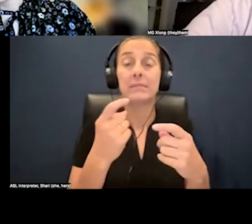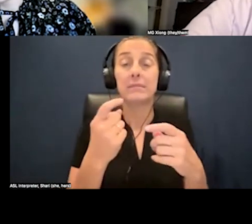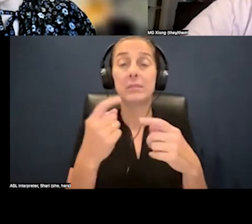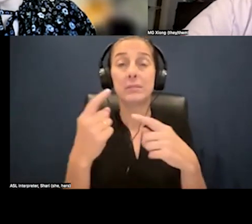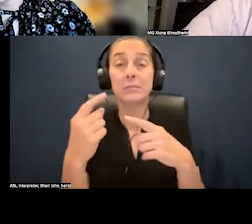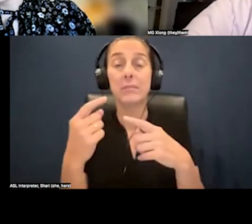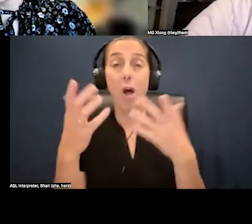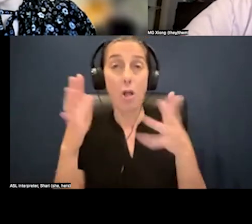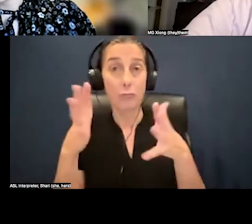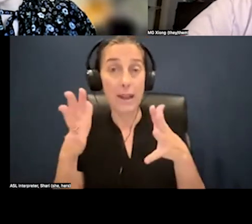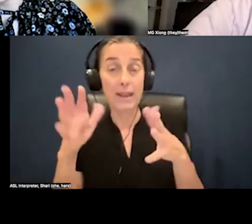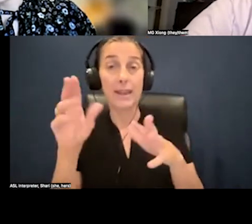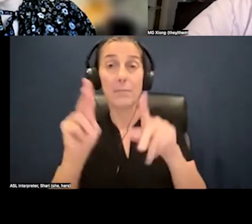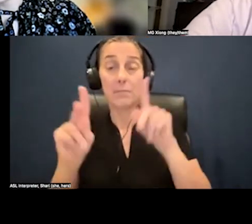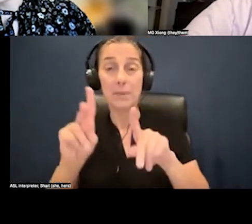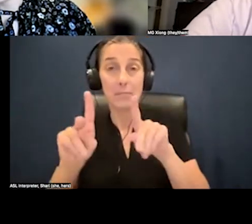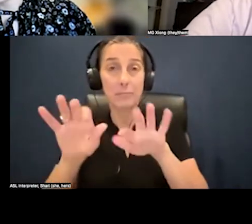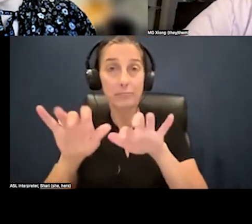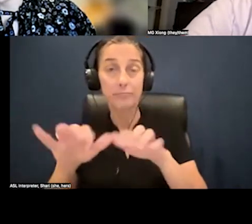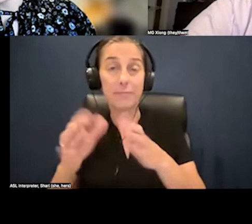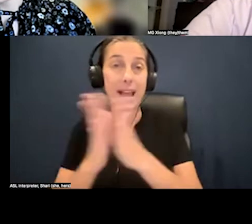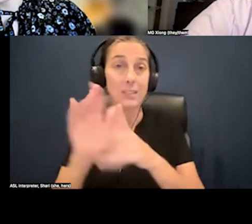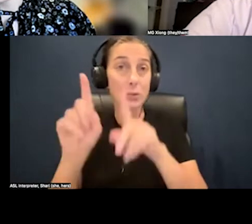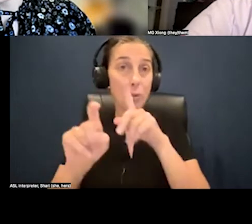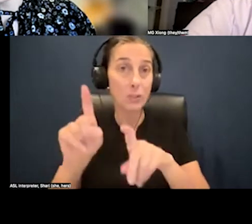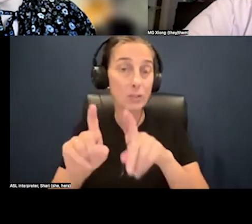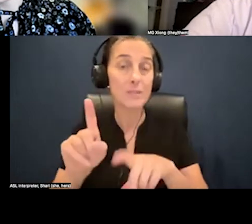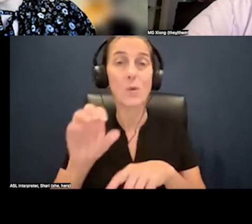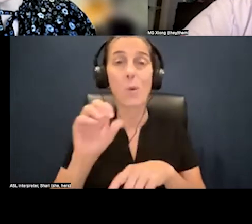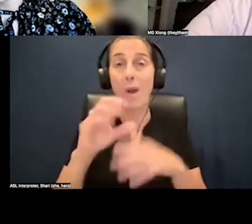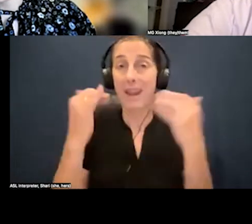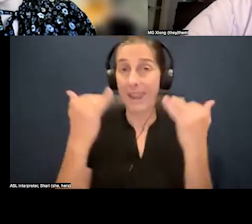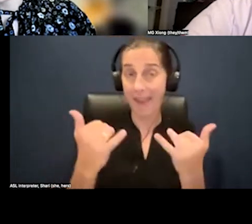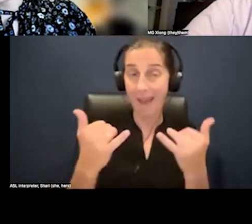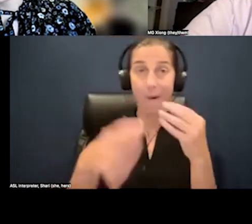as we speak. So